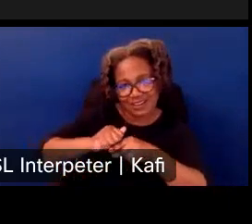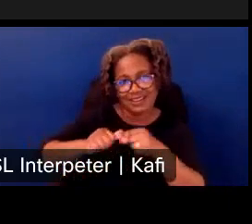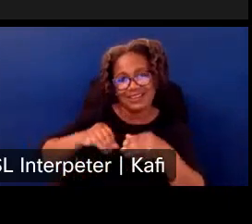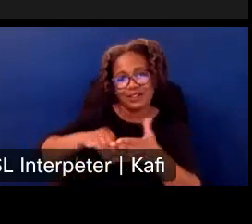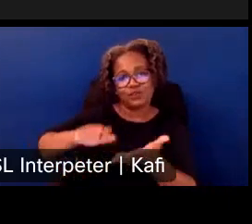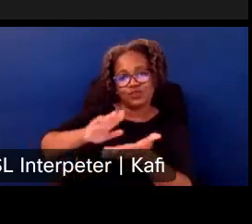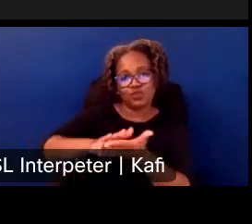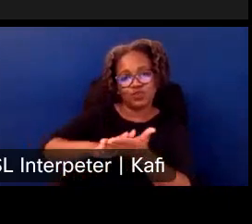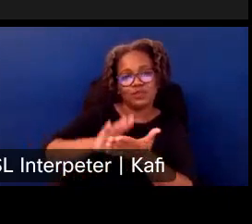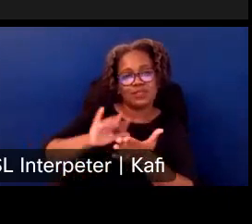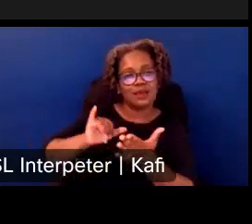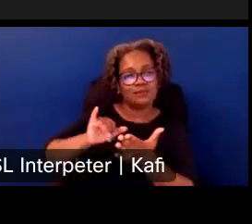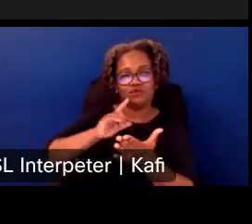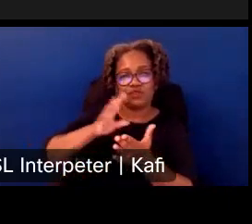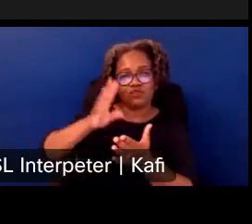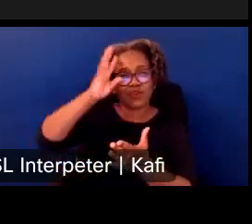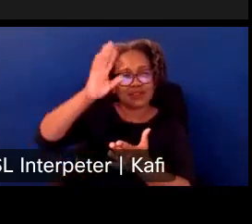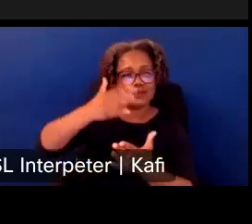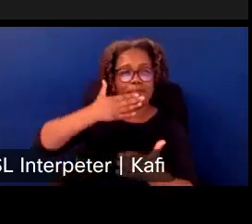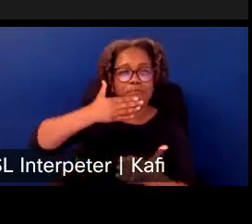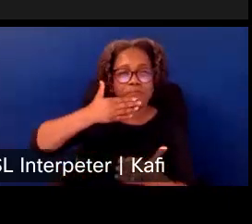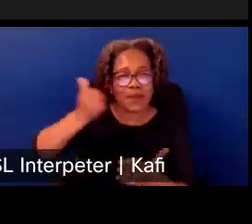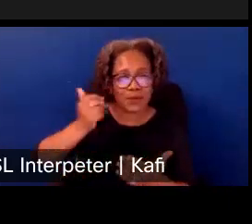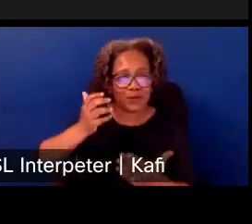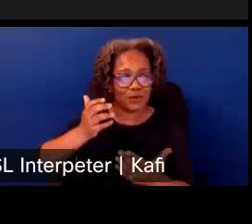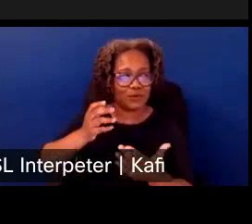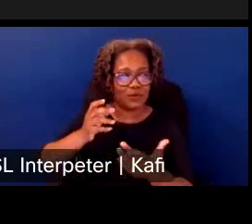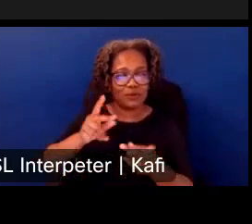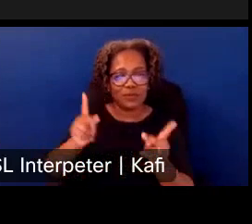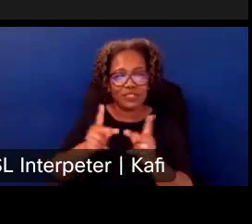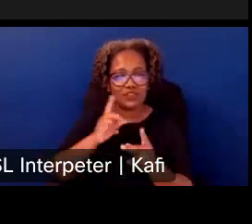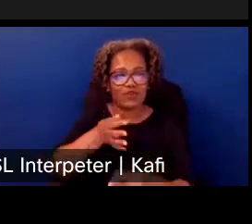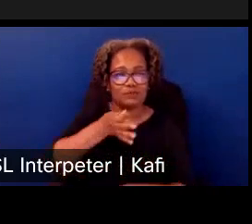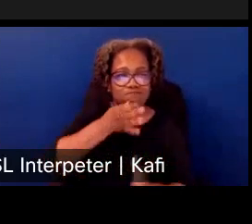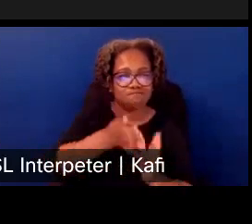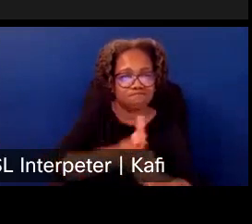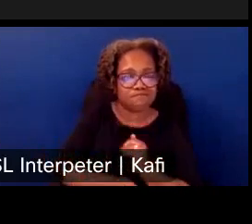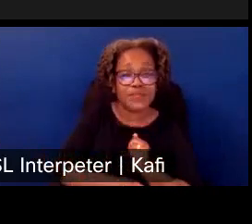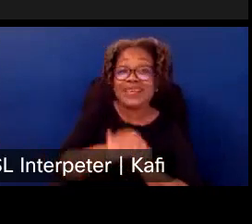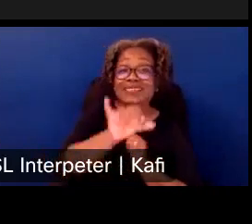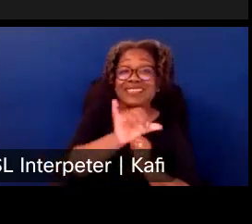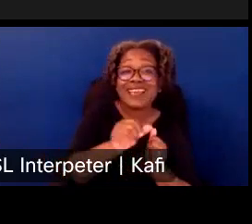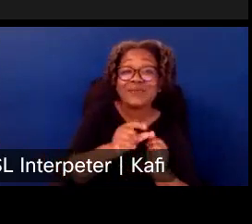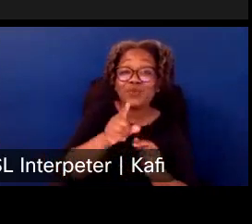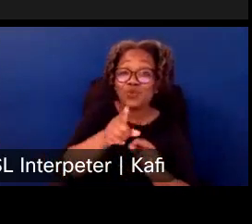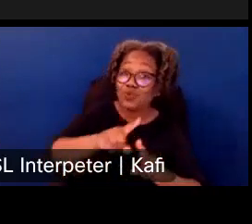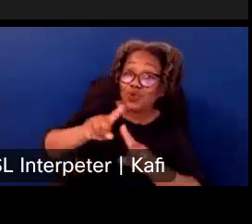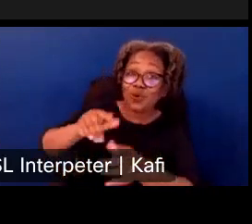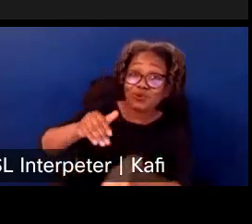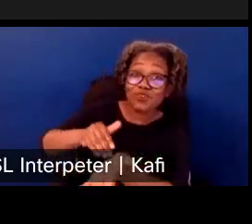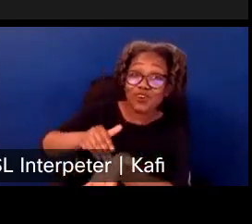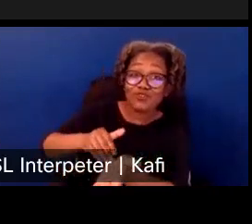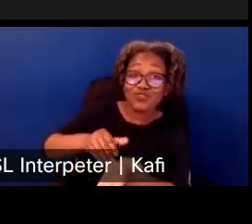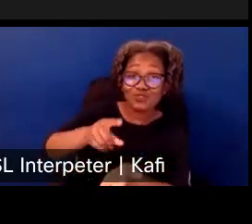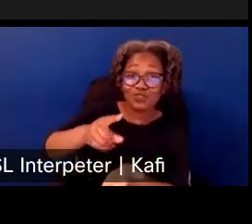it's just like you're going to your doctor. You know, there are certain things that you know, if you eat right, you drink plenty of water, you do